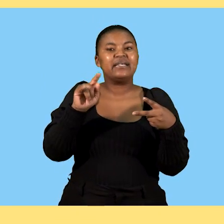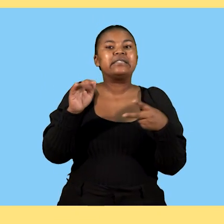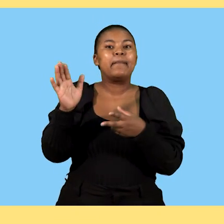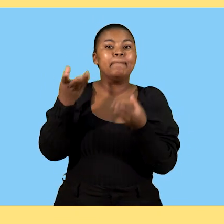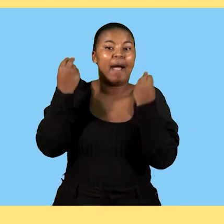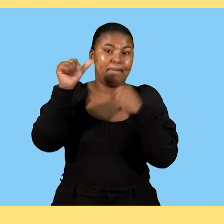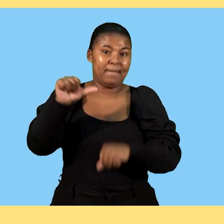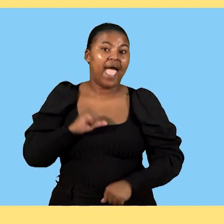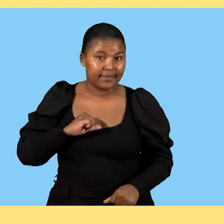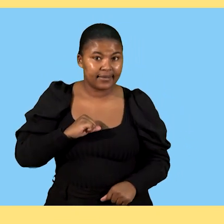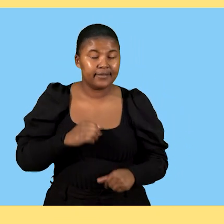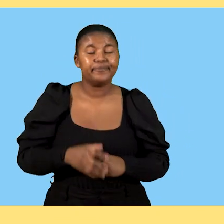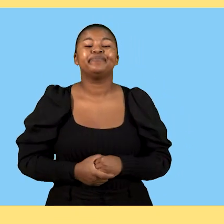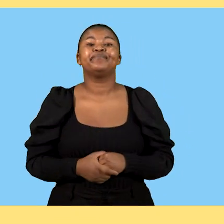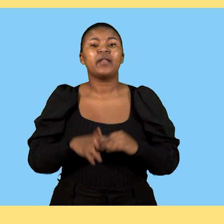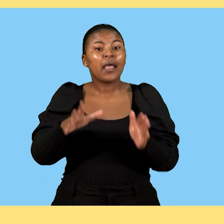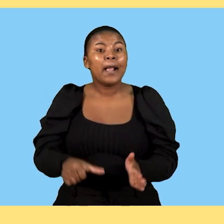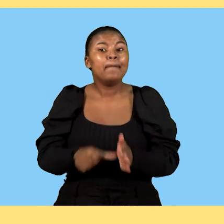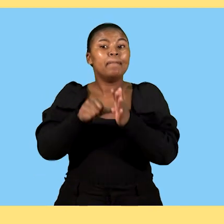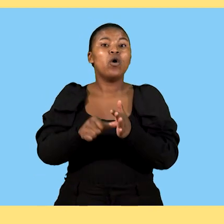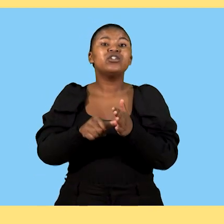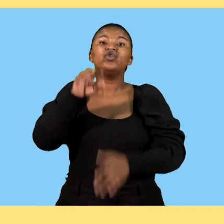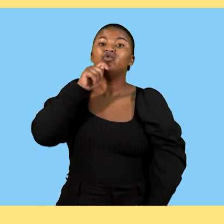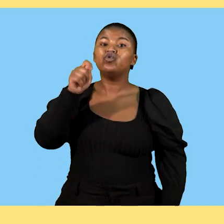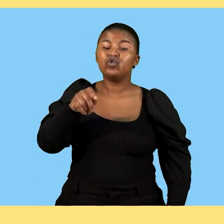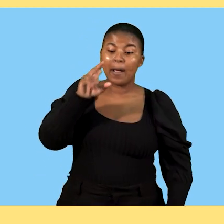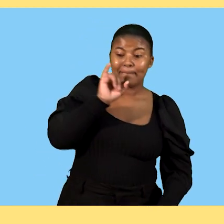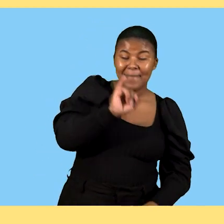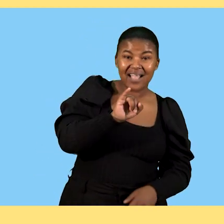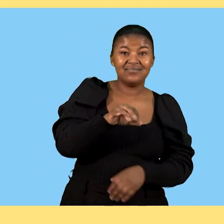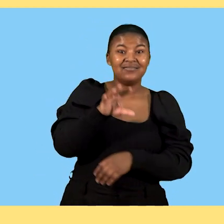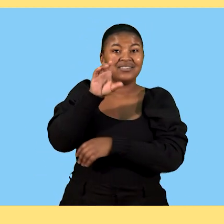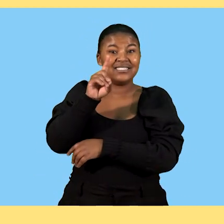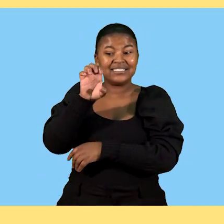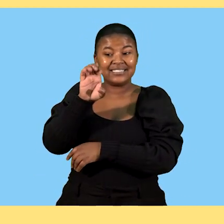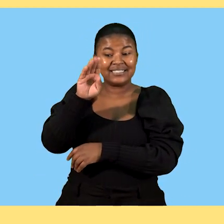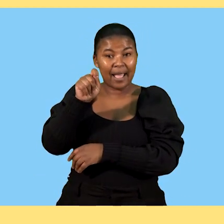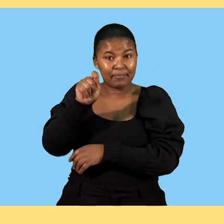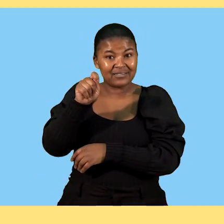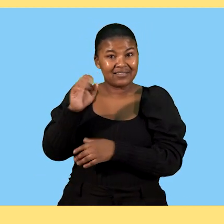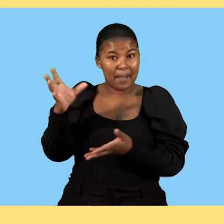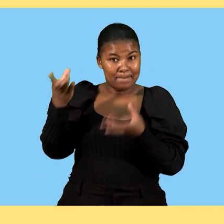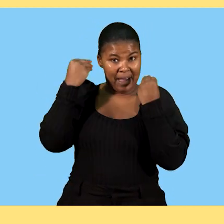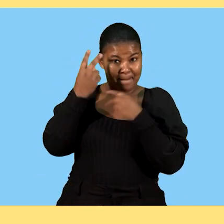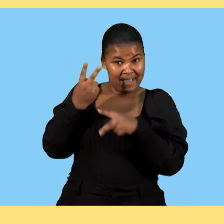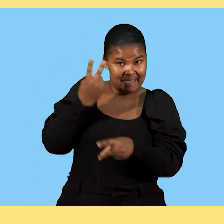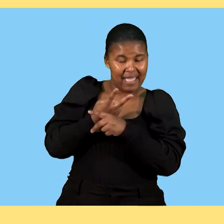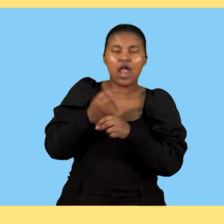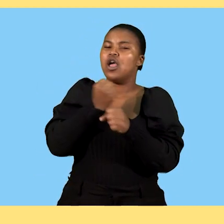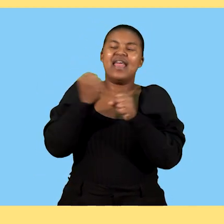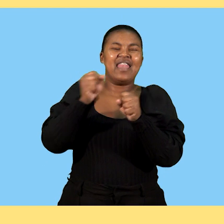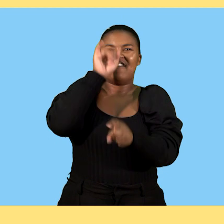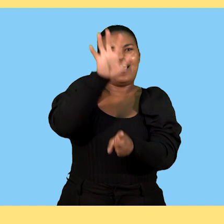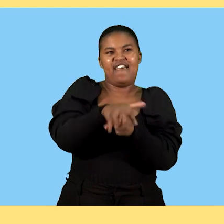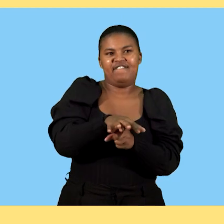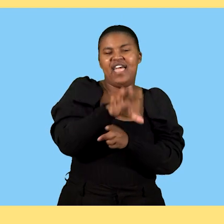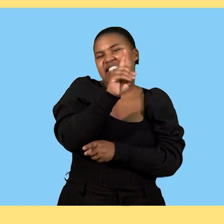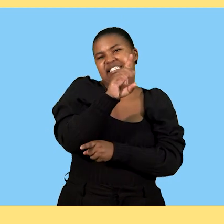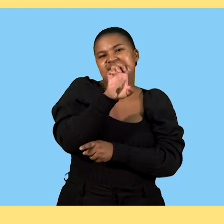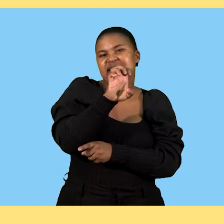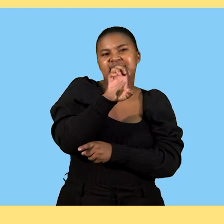Very important for you to note, the bad debts recovered will not affect your debtors control, but